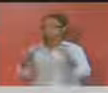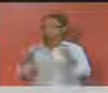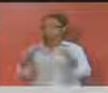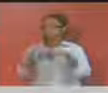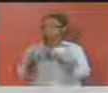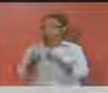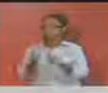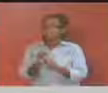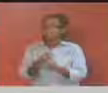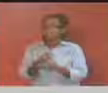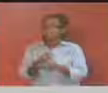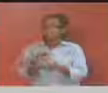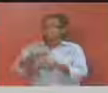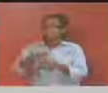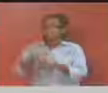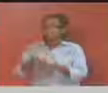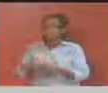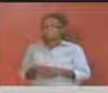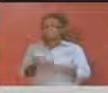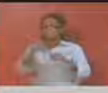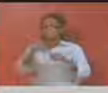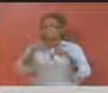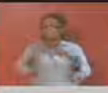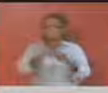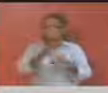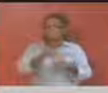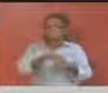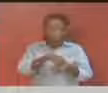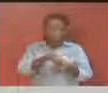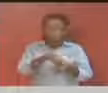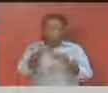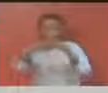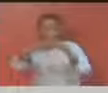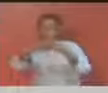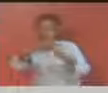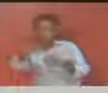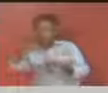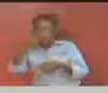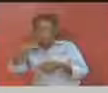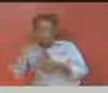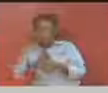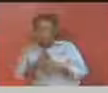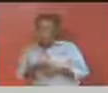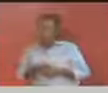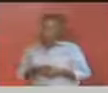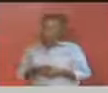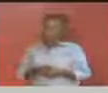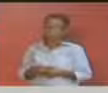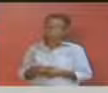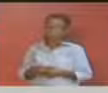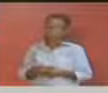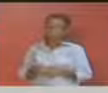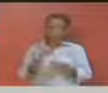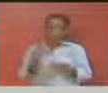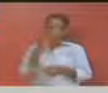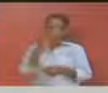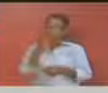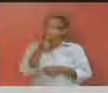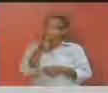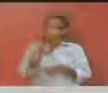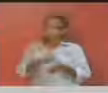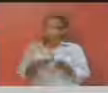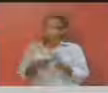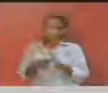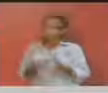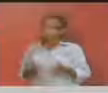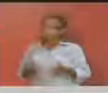things differently, add different things in different sequences. Having the same formula does not mean that you will